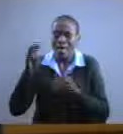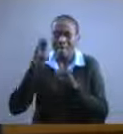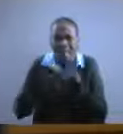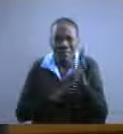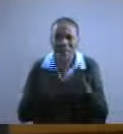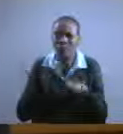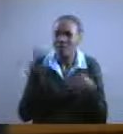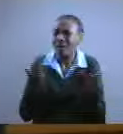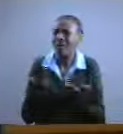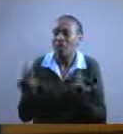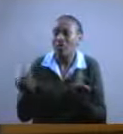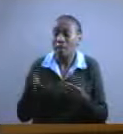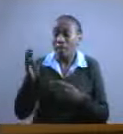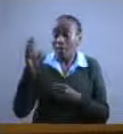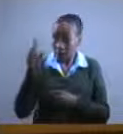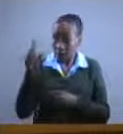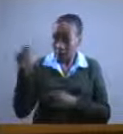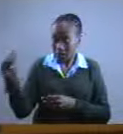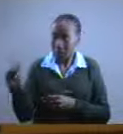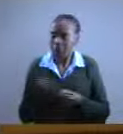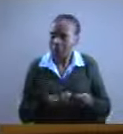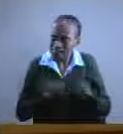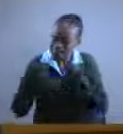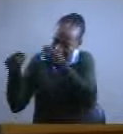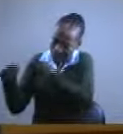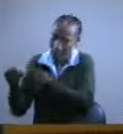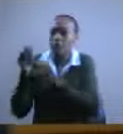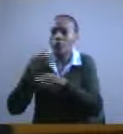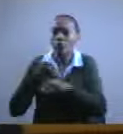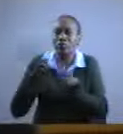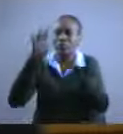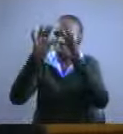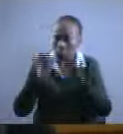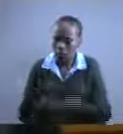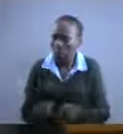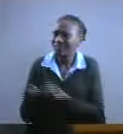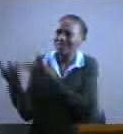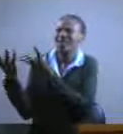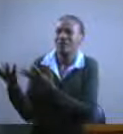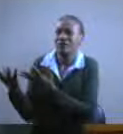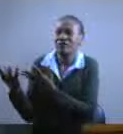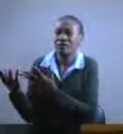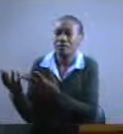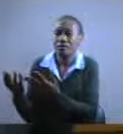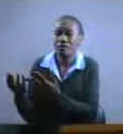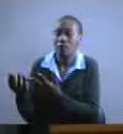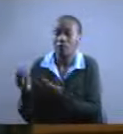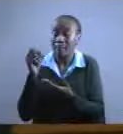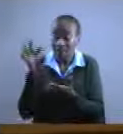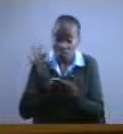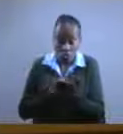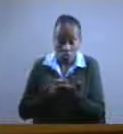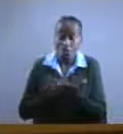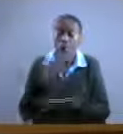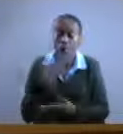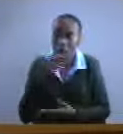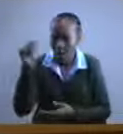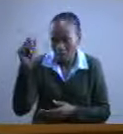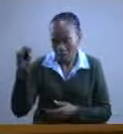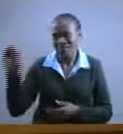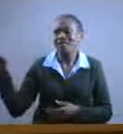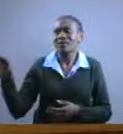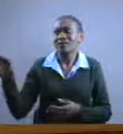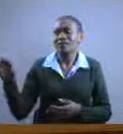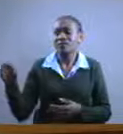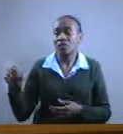put all of these arguments forward in committee. Each one was systematically voted down by the ANC without considering them. This is why the